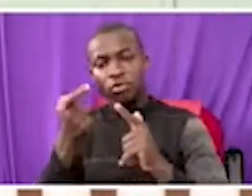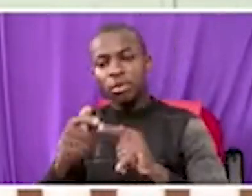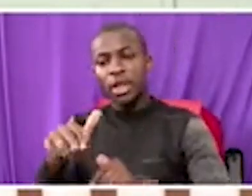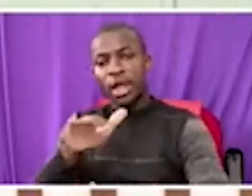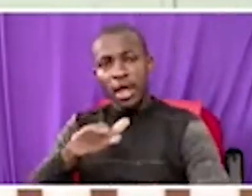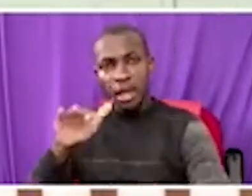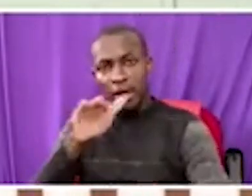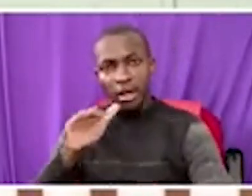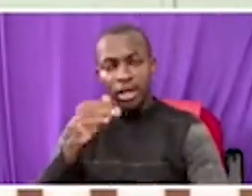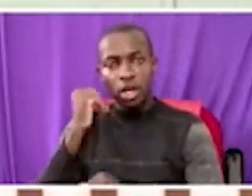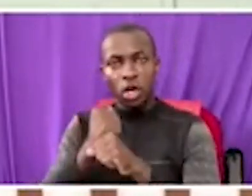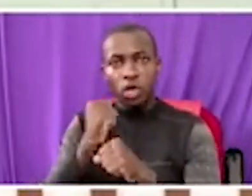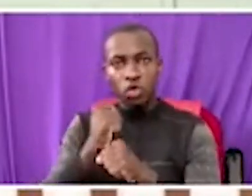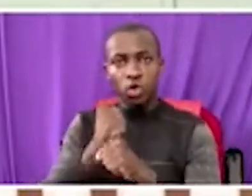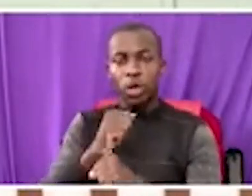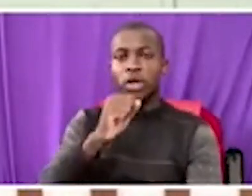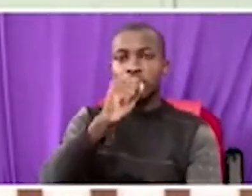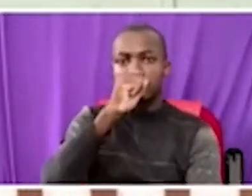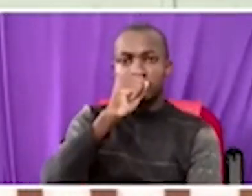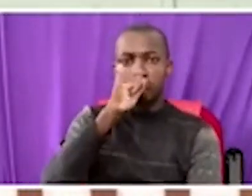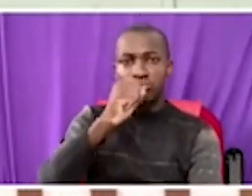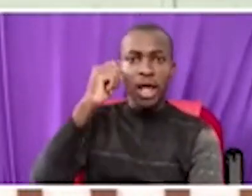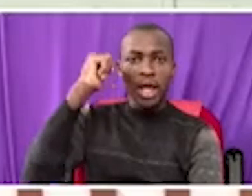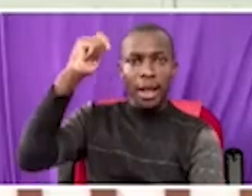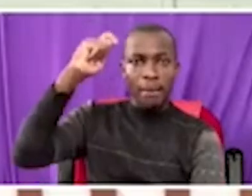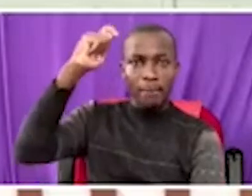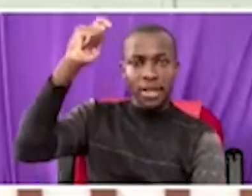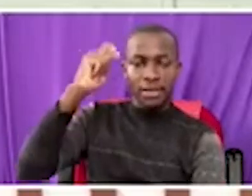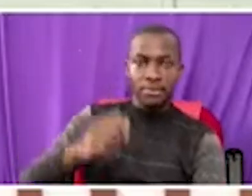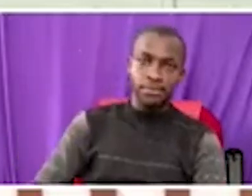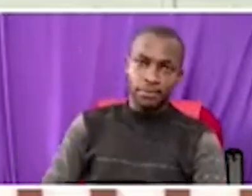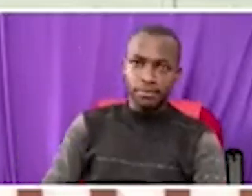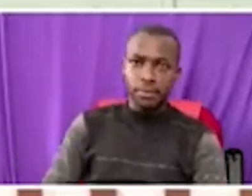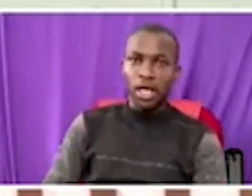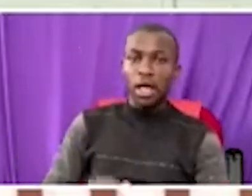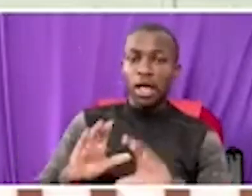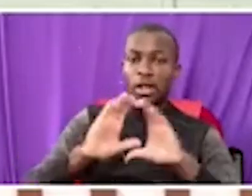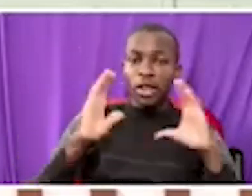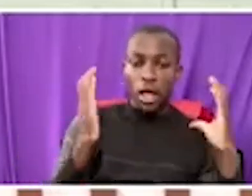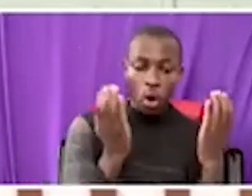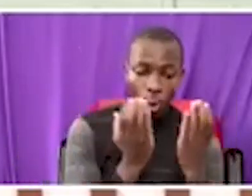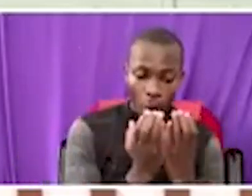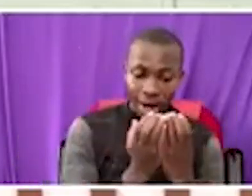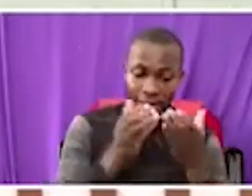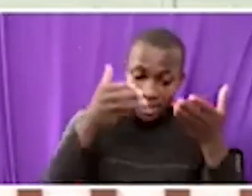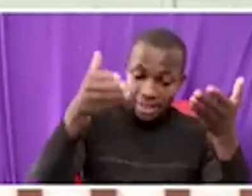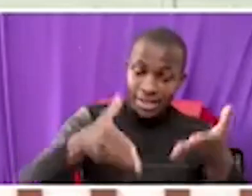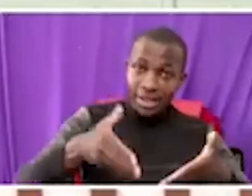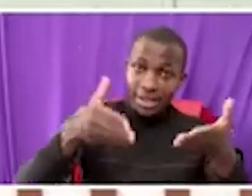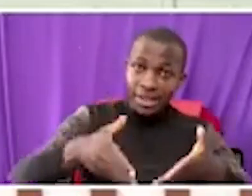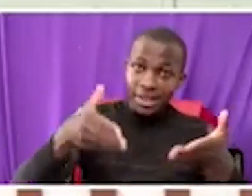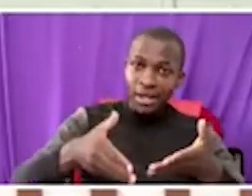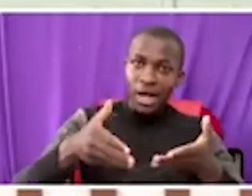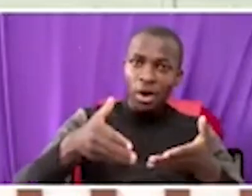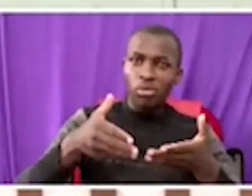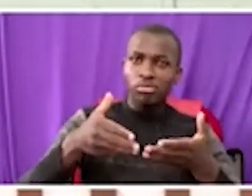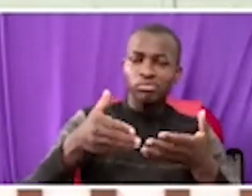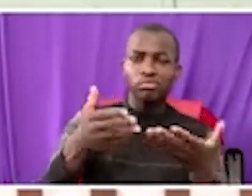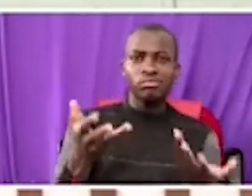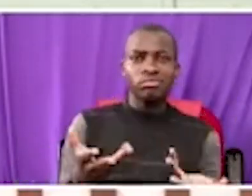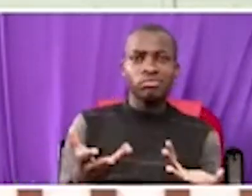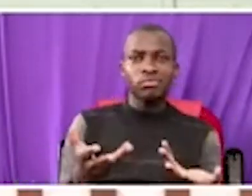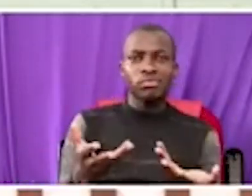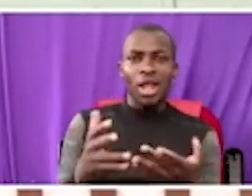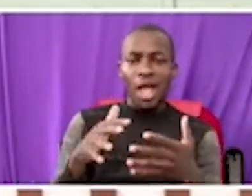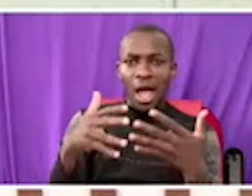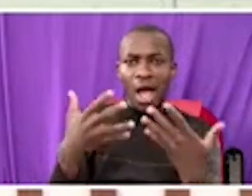as he was doing his political campaign. The world we live in right now, the globe,